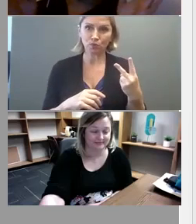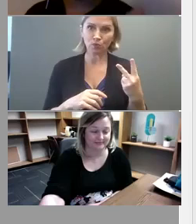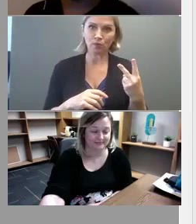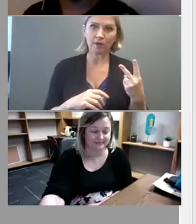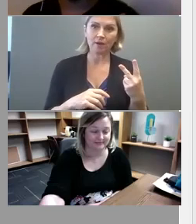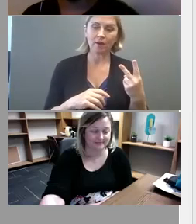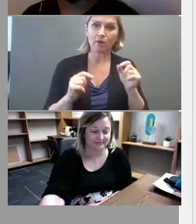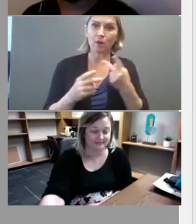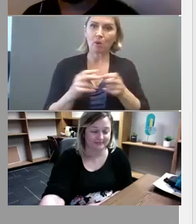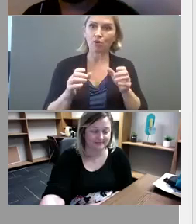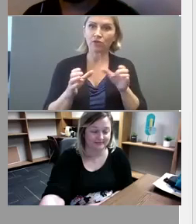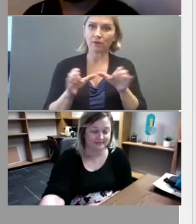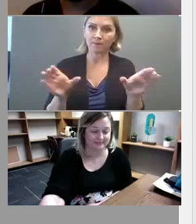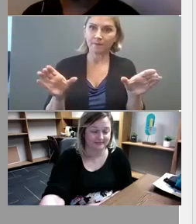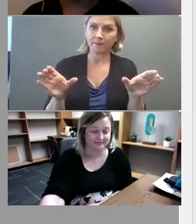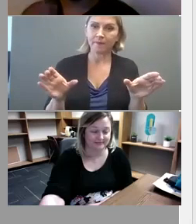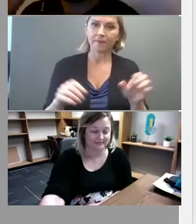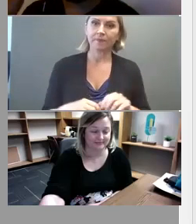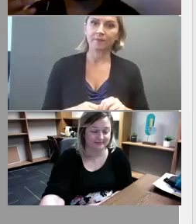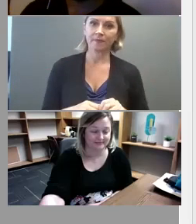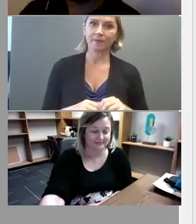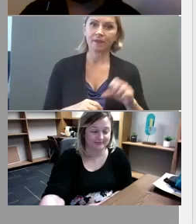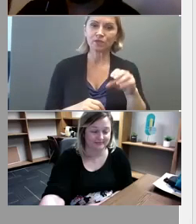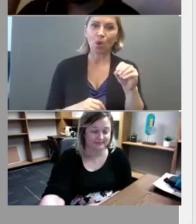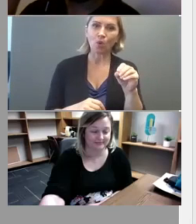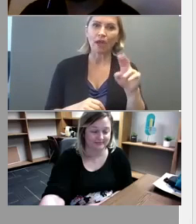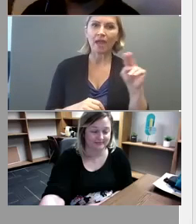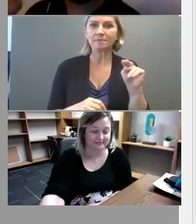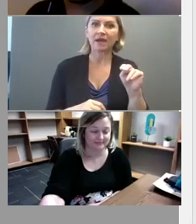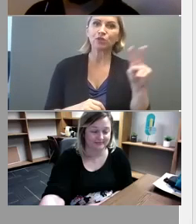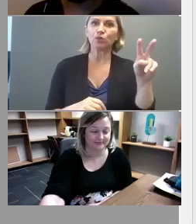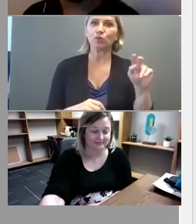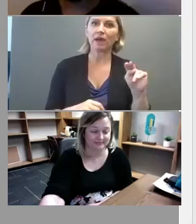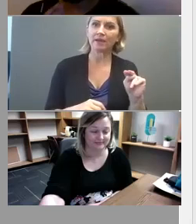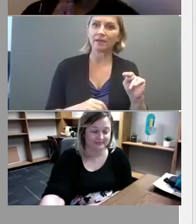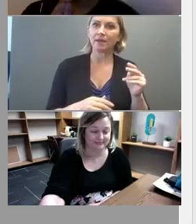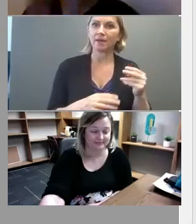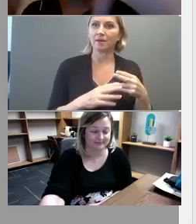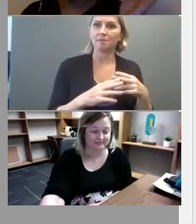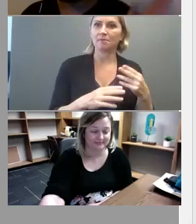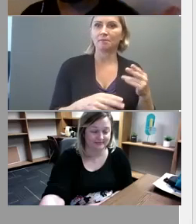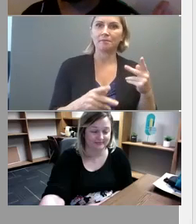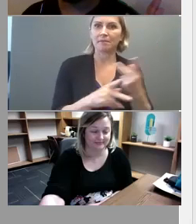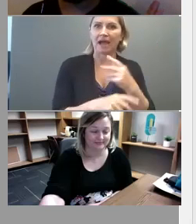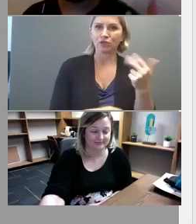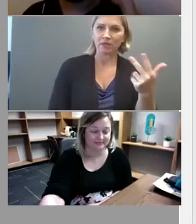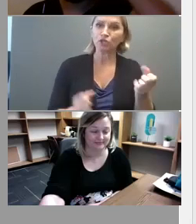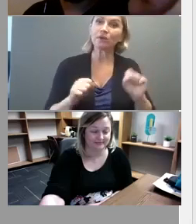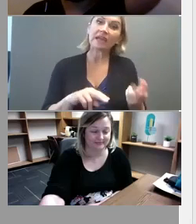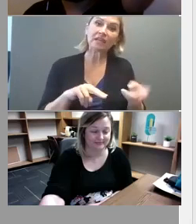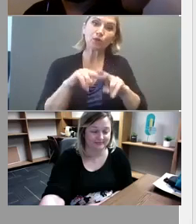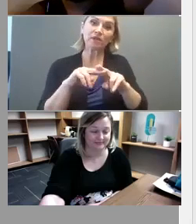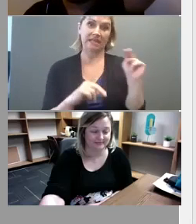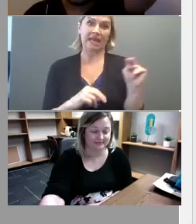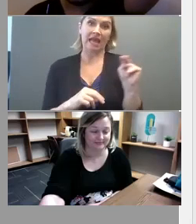both components are dependent upon n. So n by 2, n by 3 or whatever. You can even increase the size of your n.